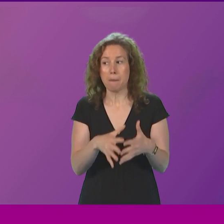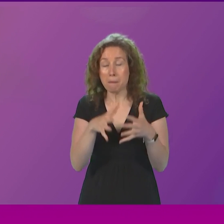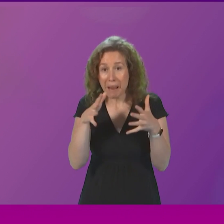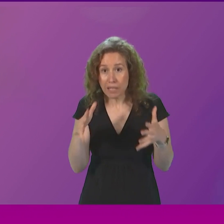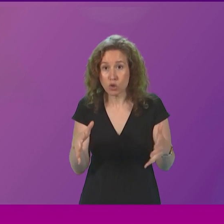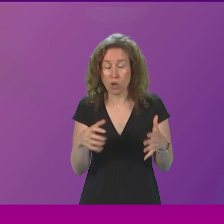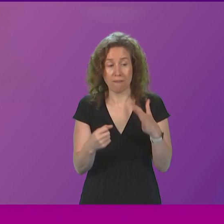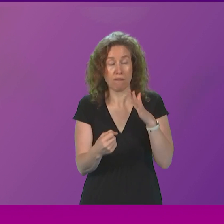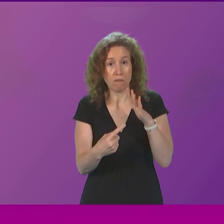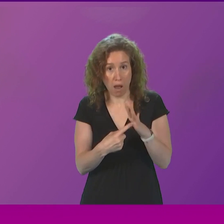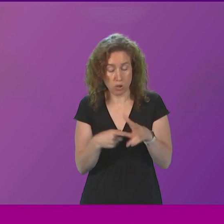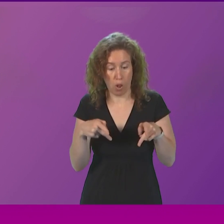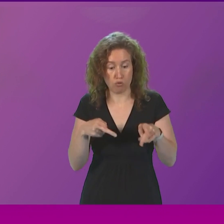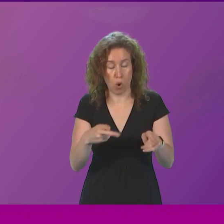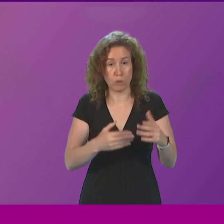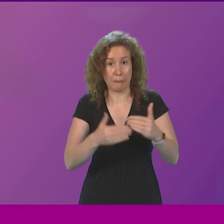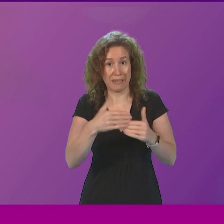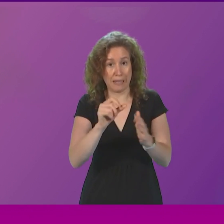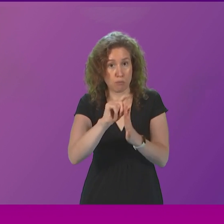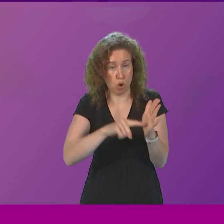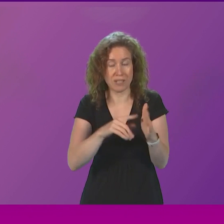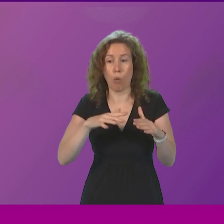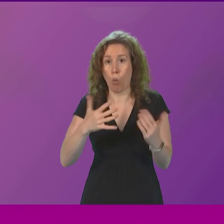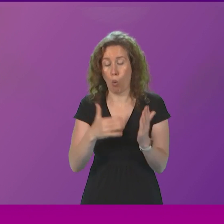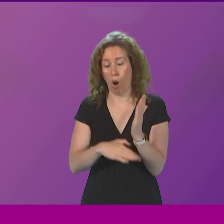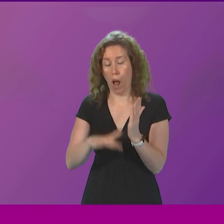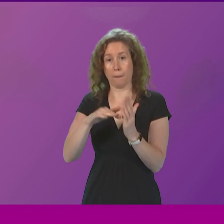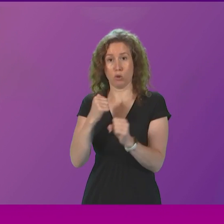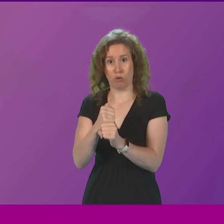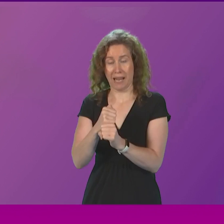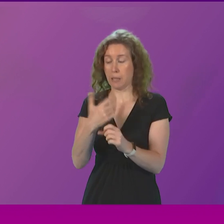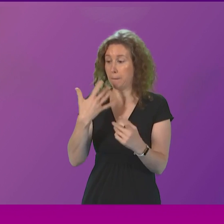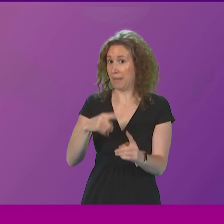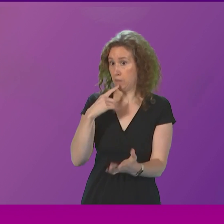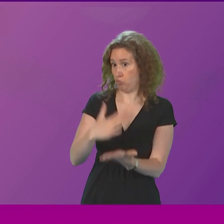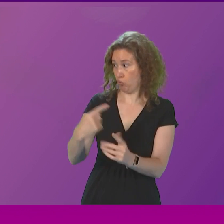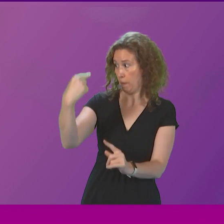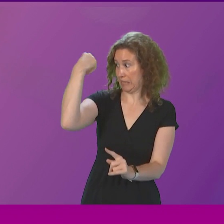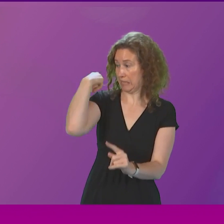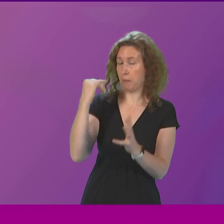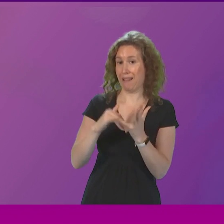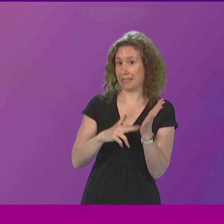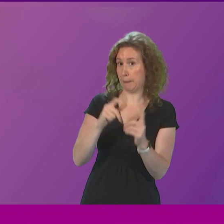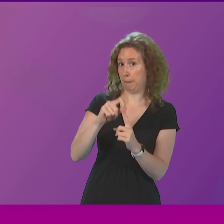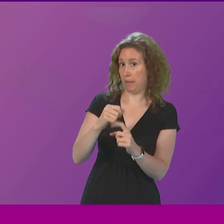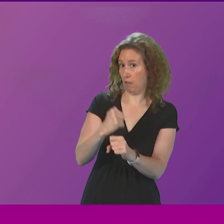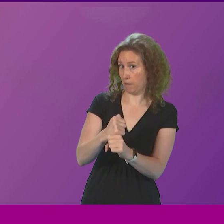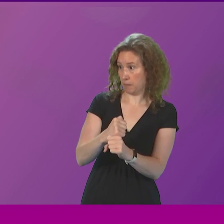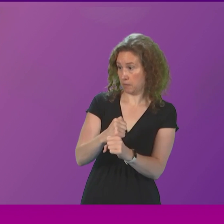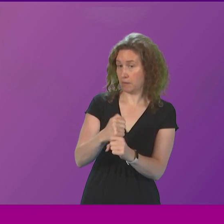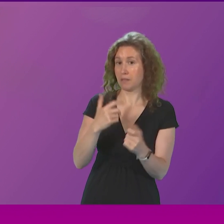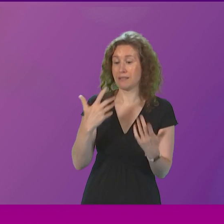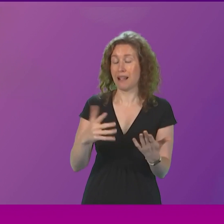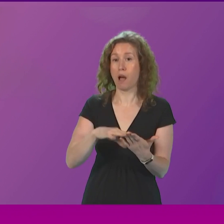and vital road building projects or upgrades that were promised and pledged by the SNP government which will no longer